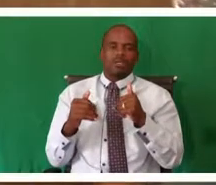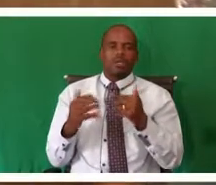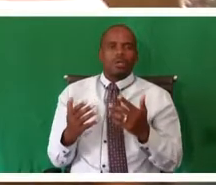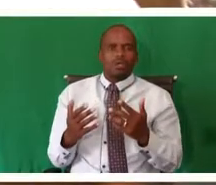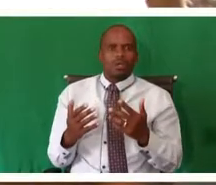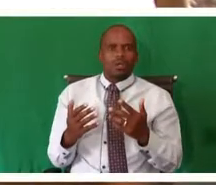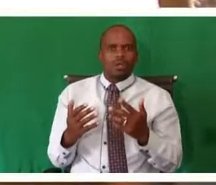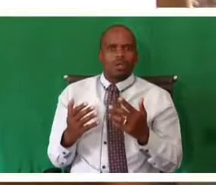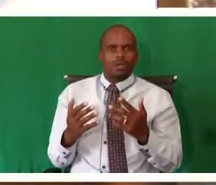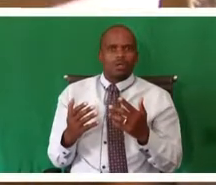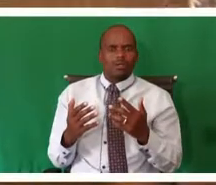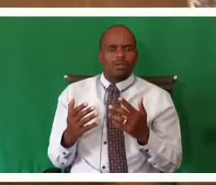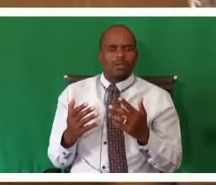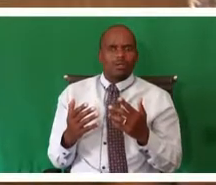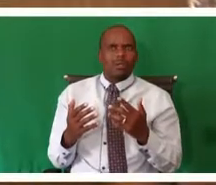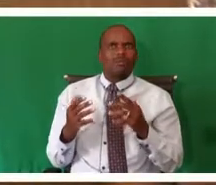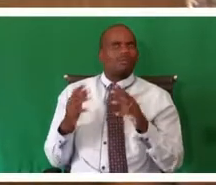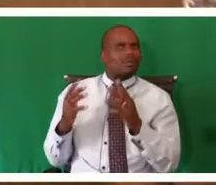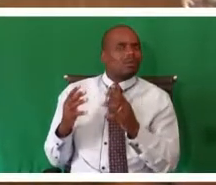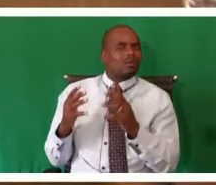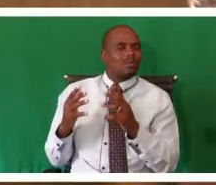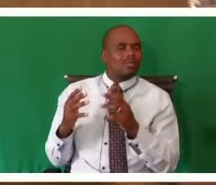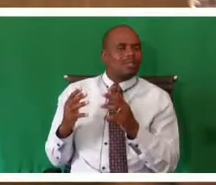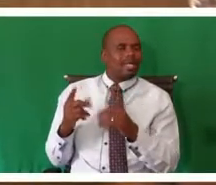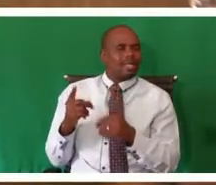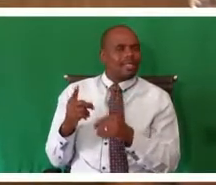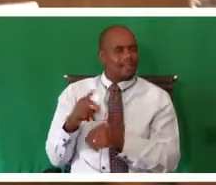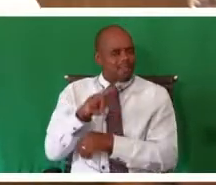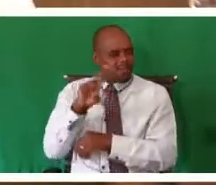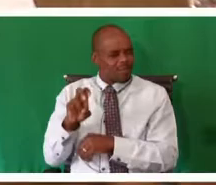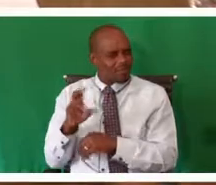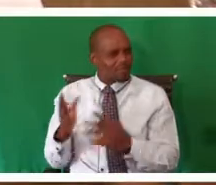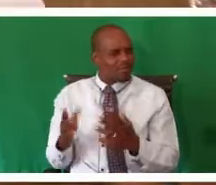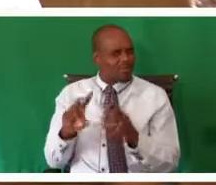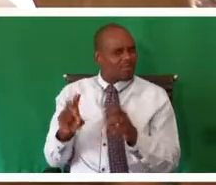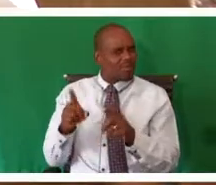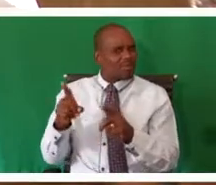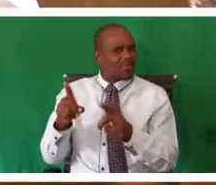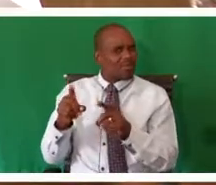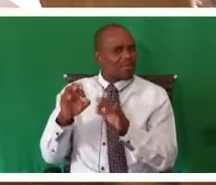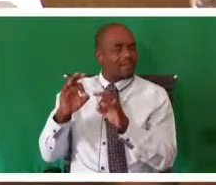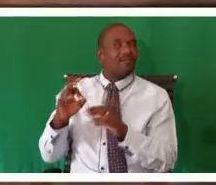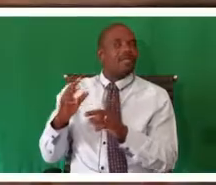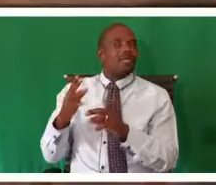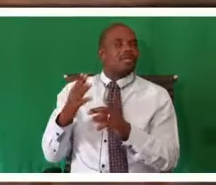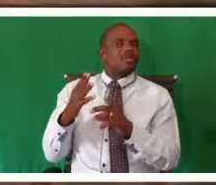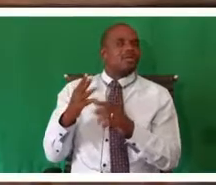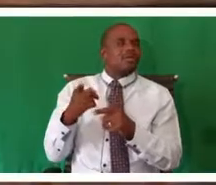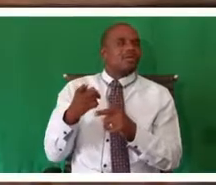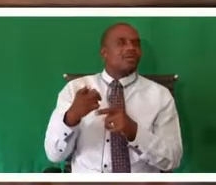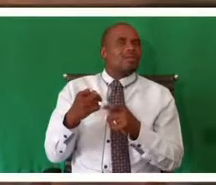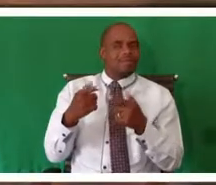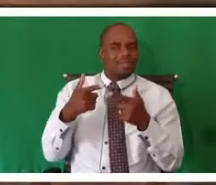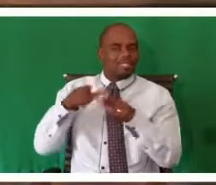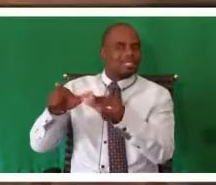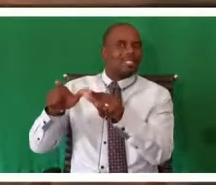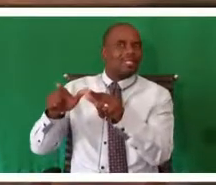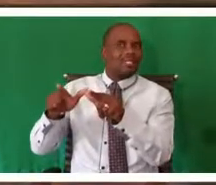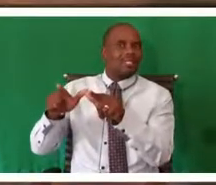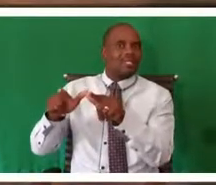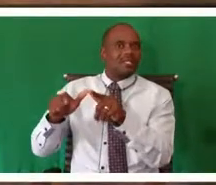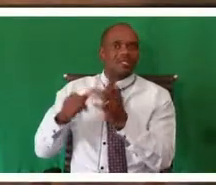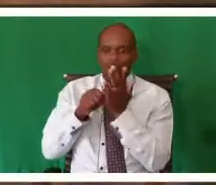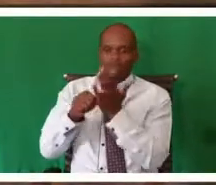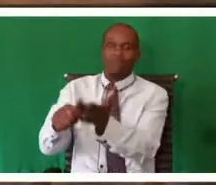of the whole event. I just want to find out if you've got a figure now, or if you don't have a figure, maybe just a percentage to say, you know, you've cut by such and